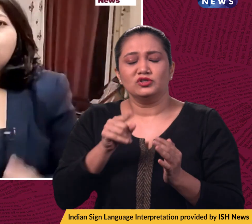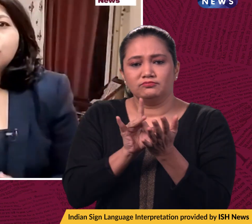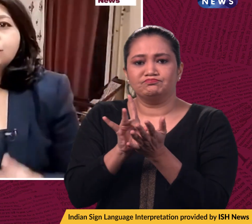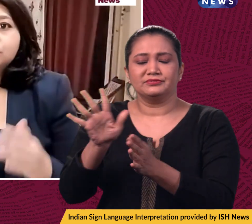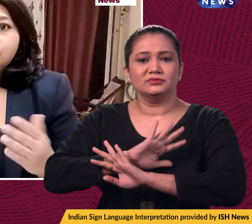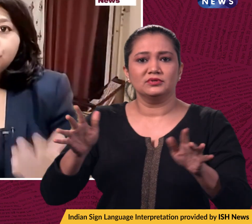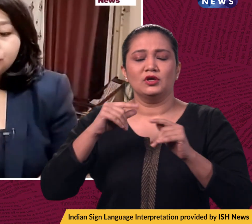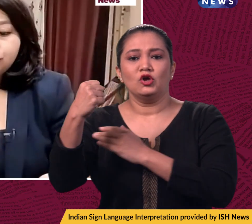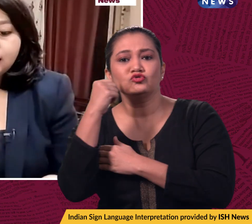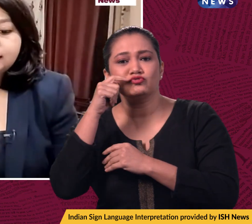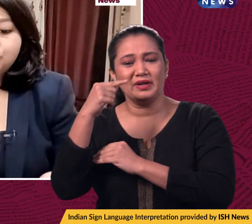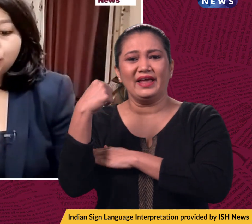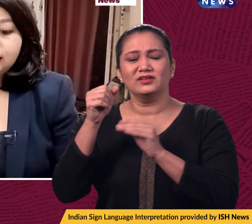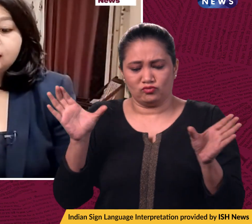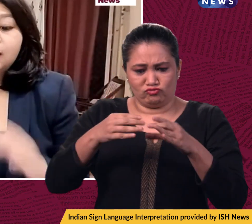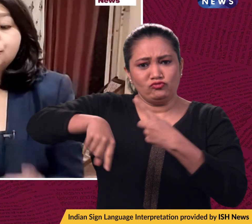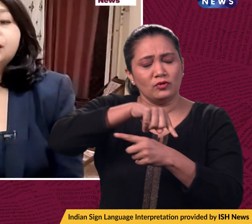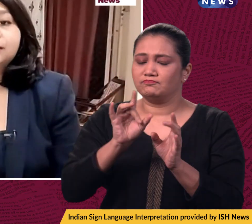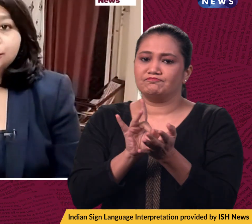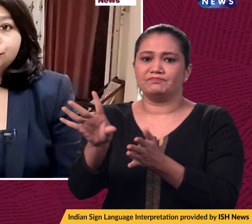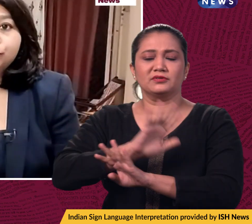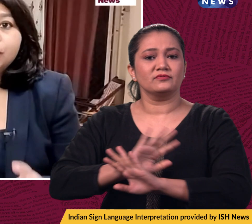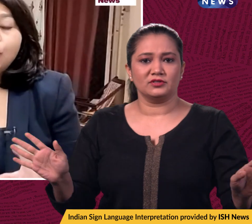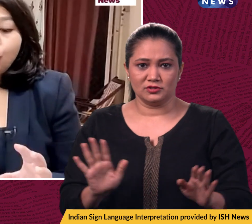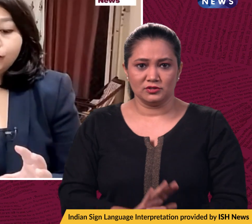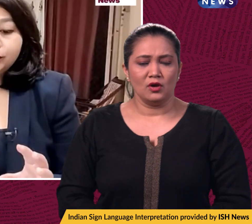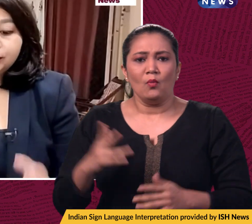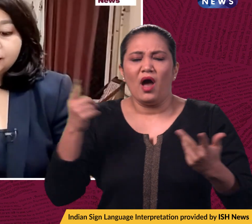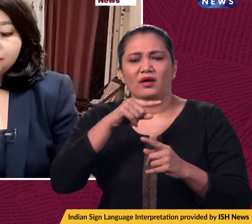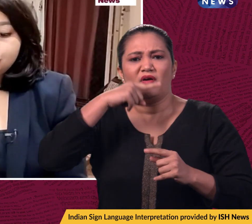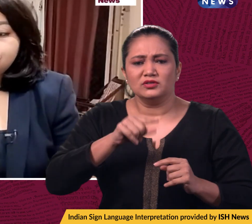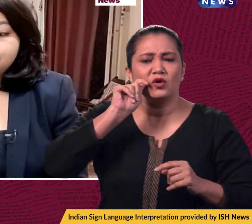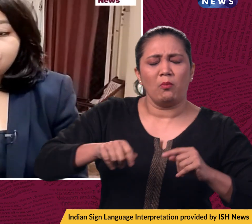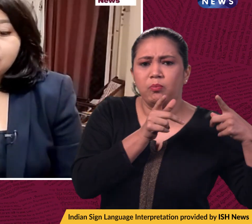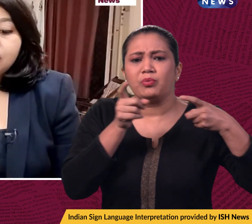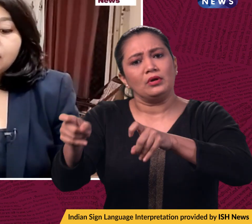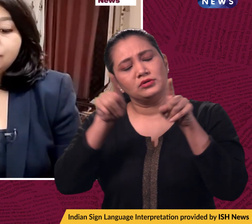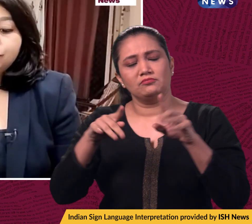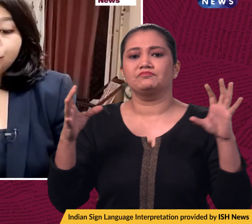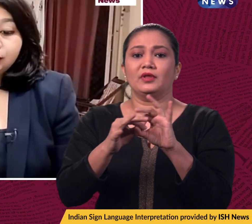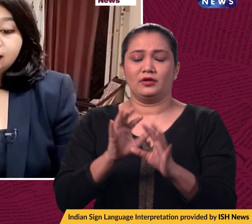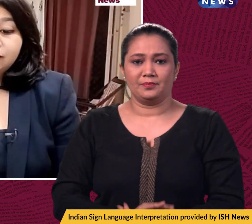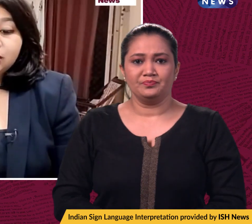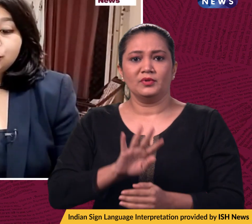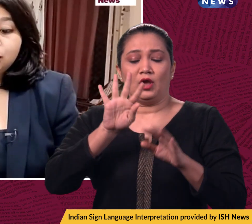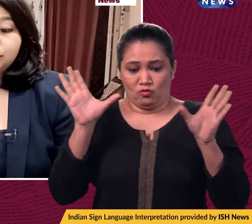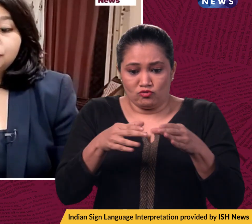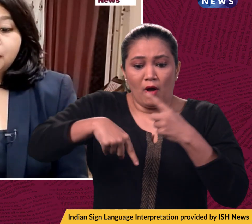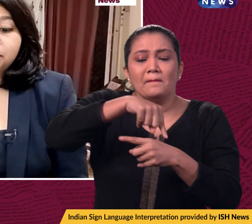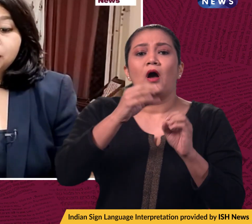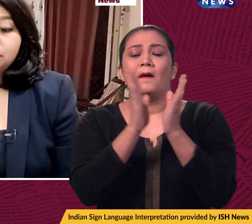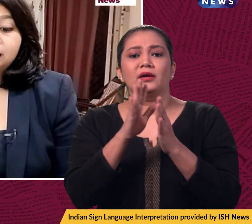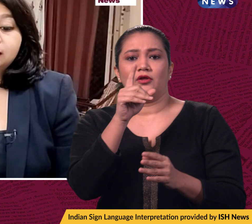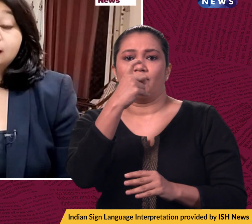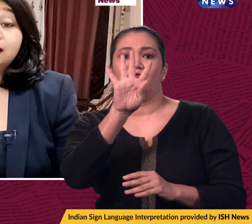continent's foremost human rights body in an unprecedented move over its invasion of Ukraine. Now, the 47-nation Committee